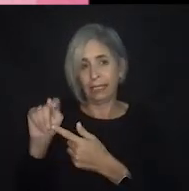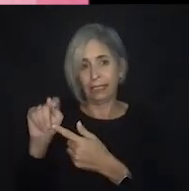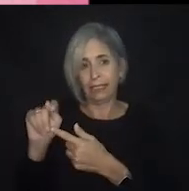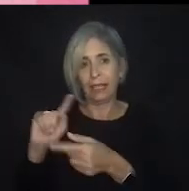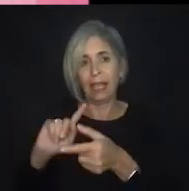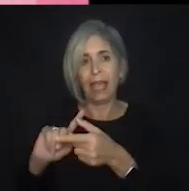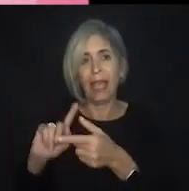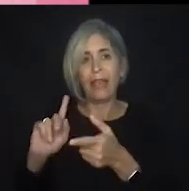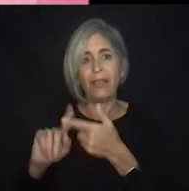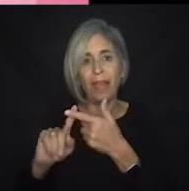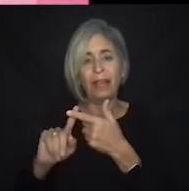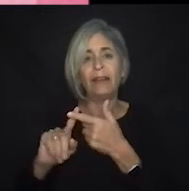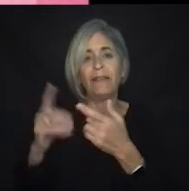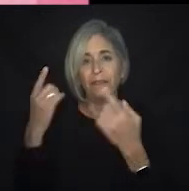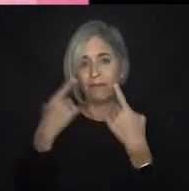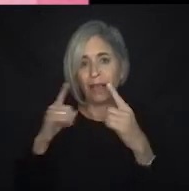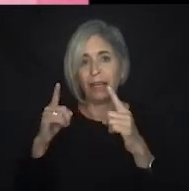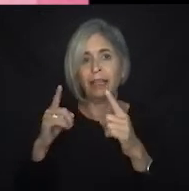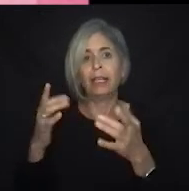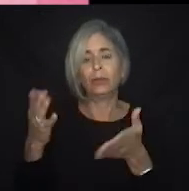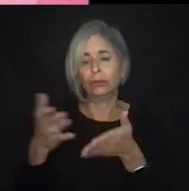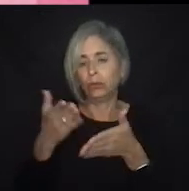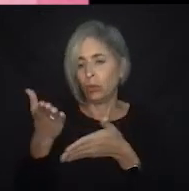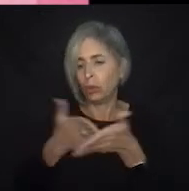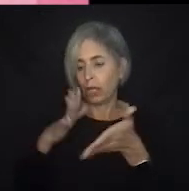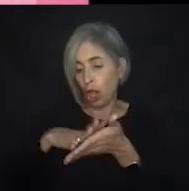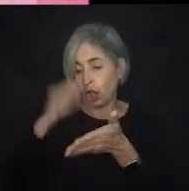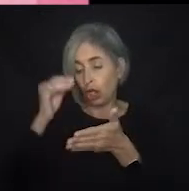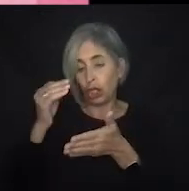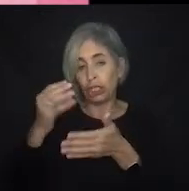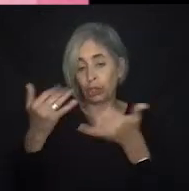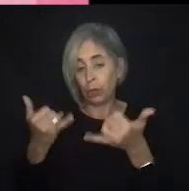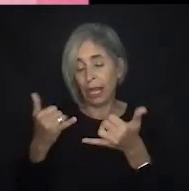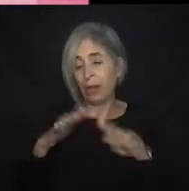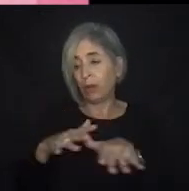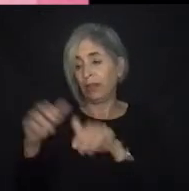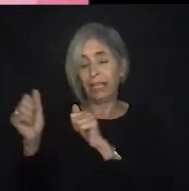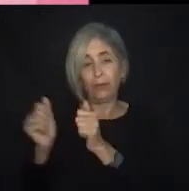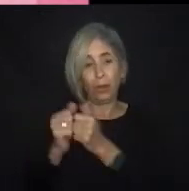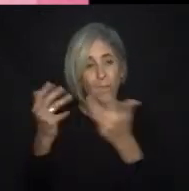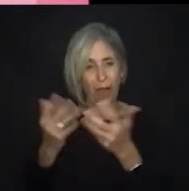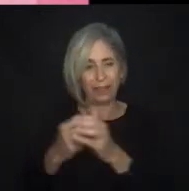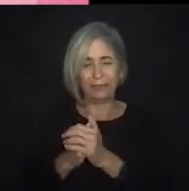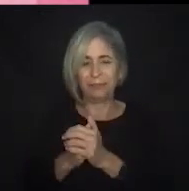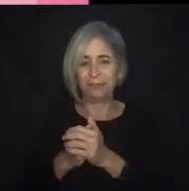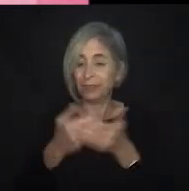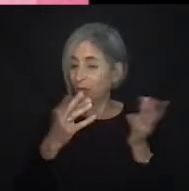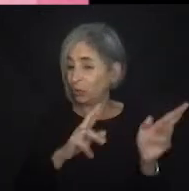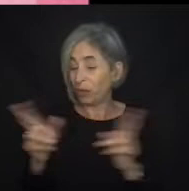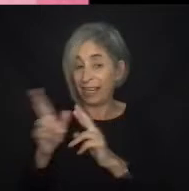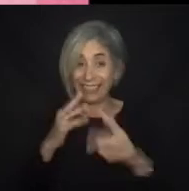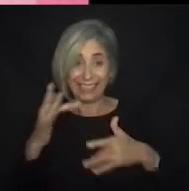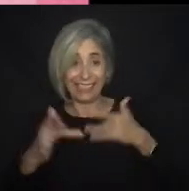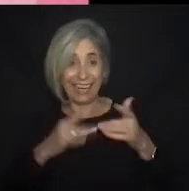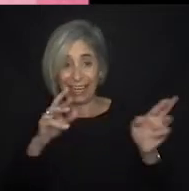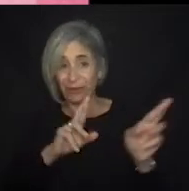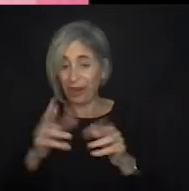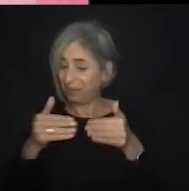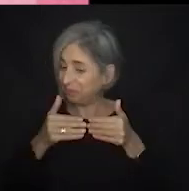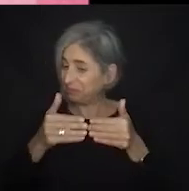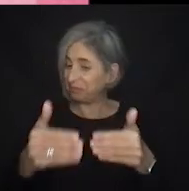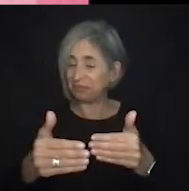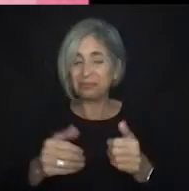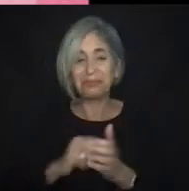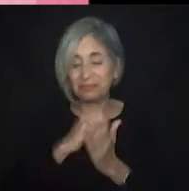that. Finally, we'll talk through some takeaways of what we've learned here today. So, this is all super exciting stuff. Let's go